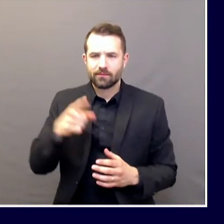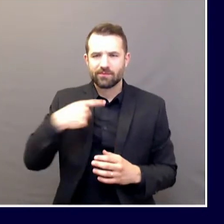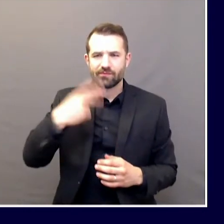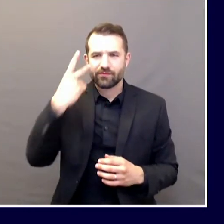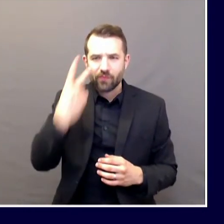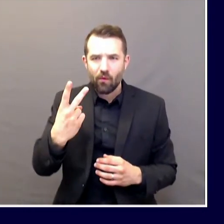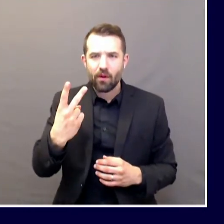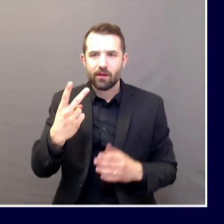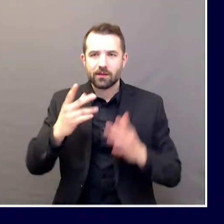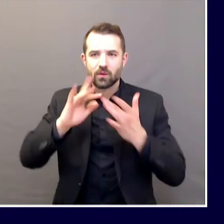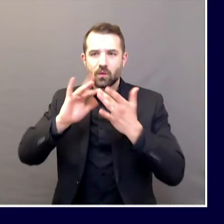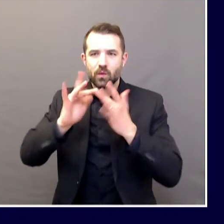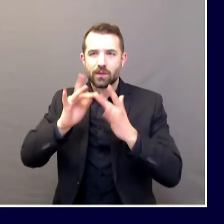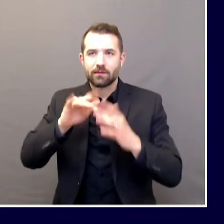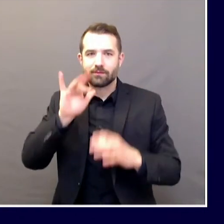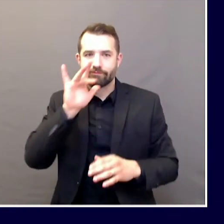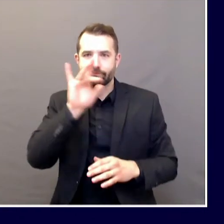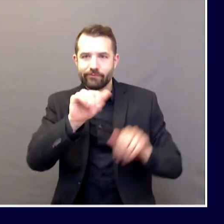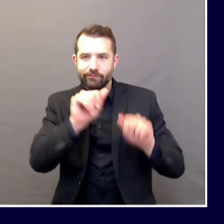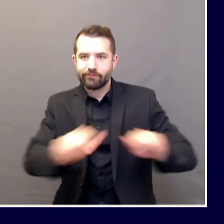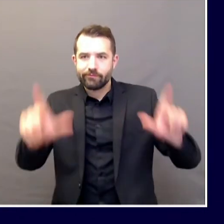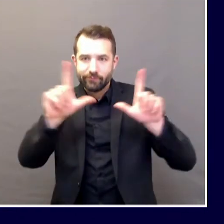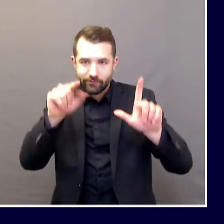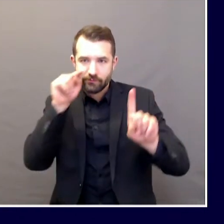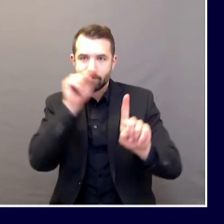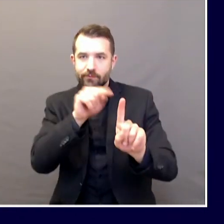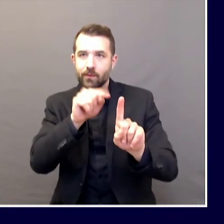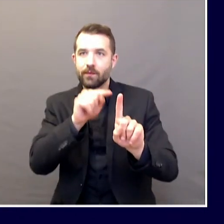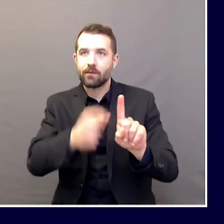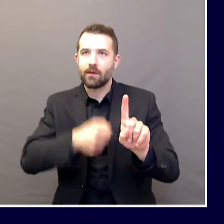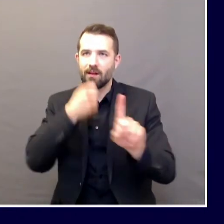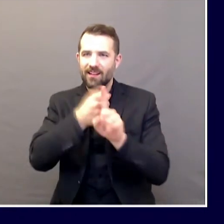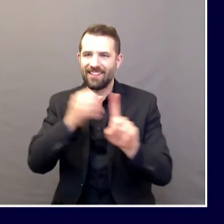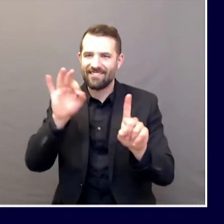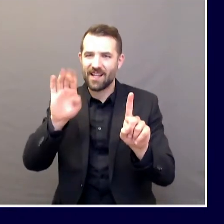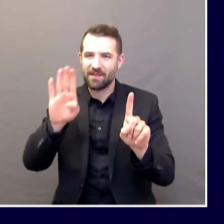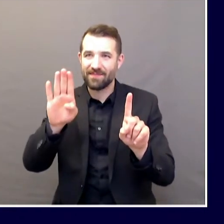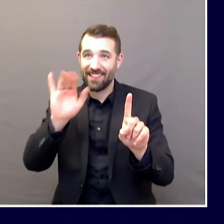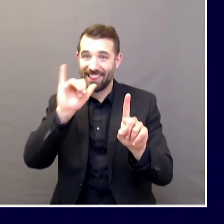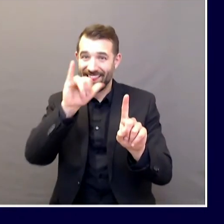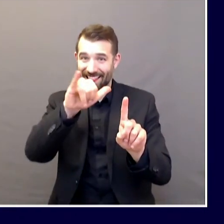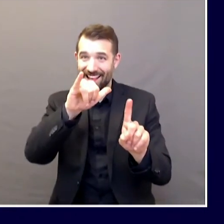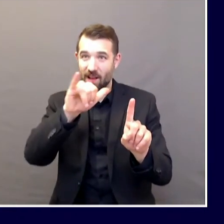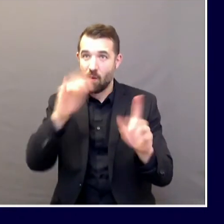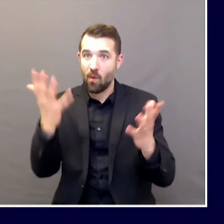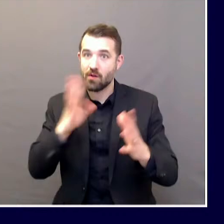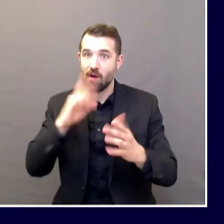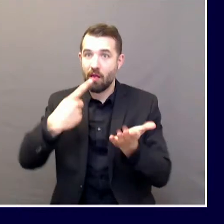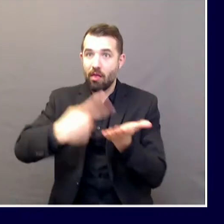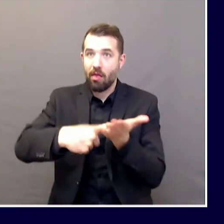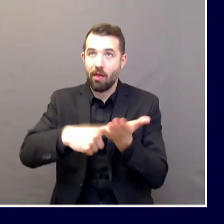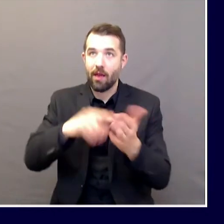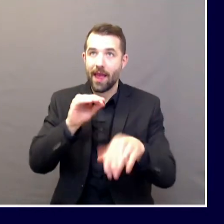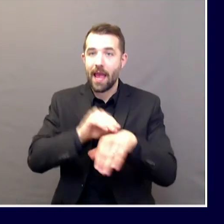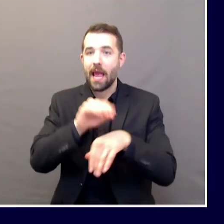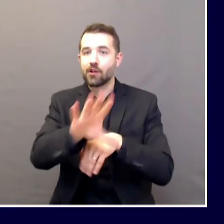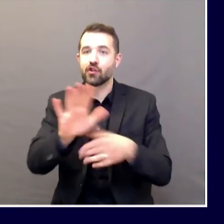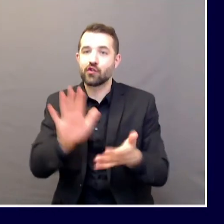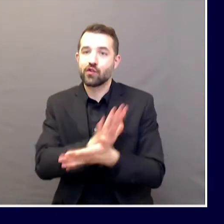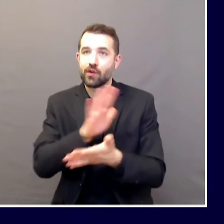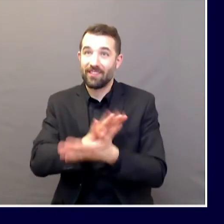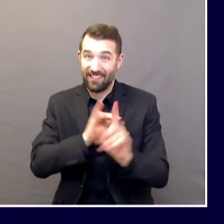to 69. Has there been guidance for like lower age groups than that now that maybe? Yeah, we've updated